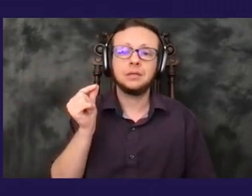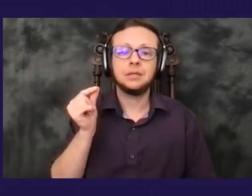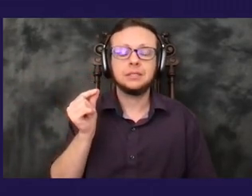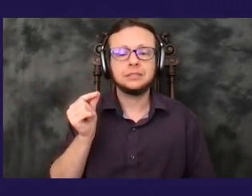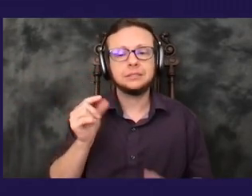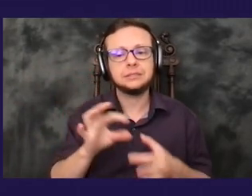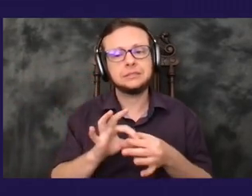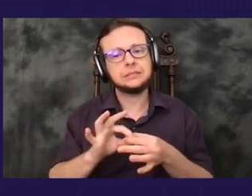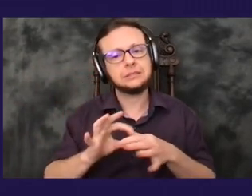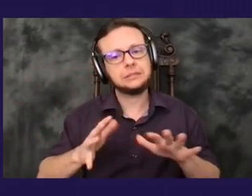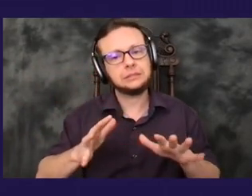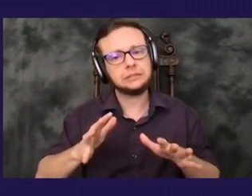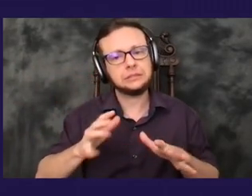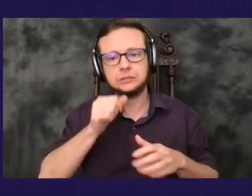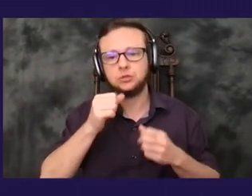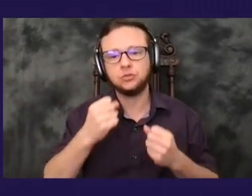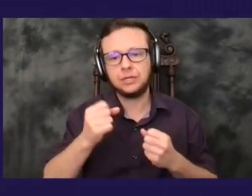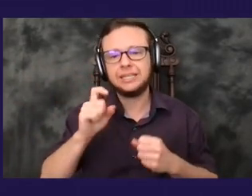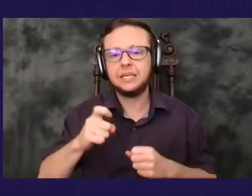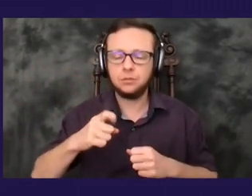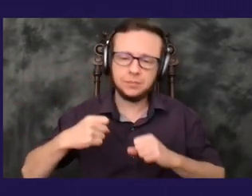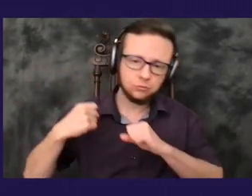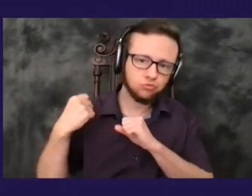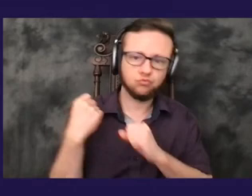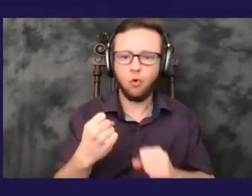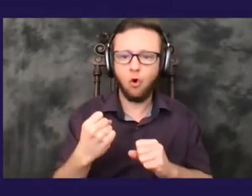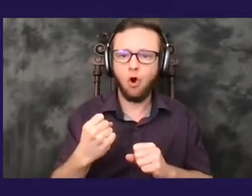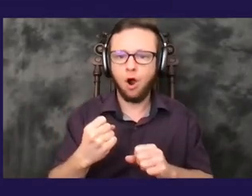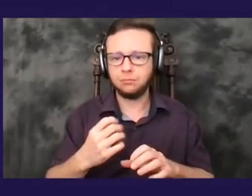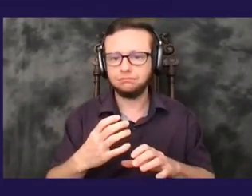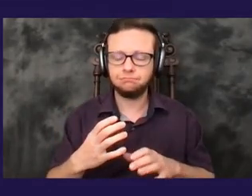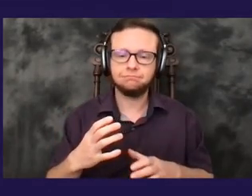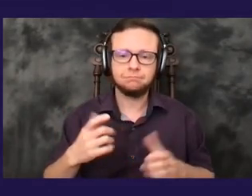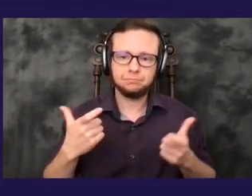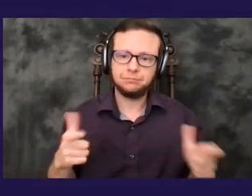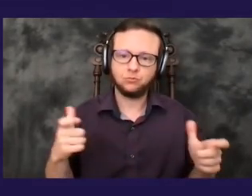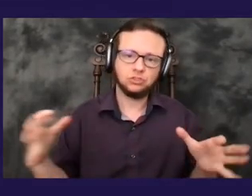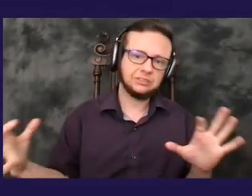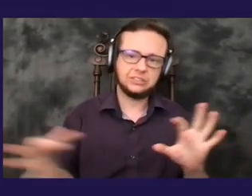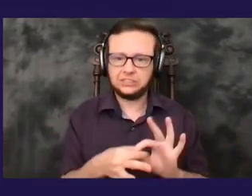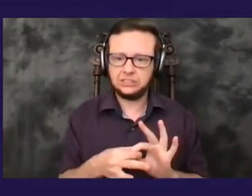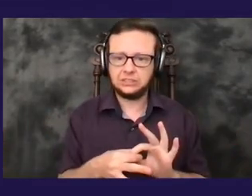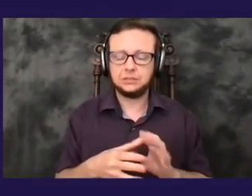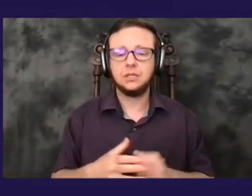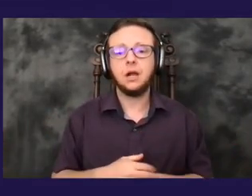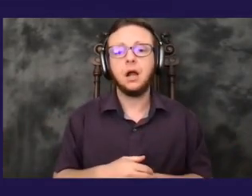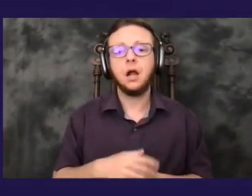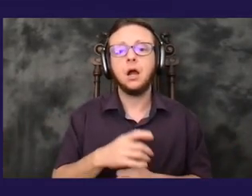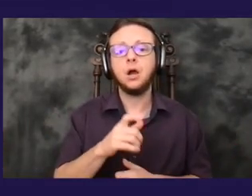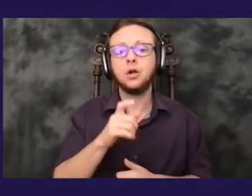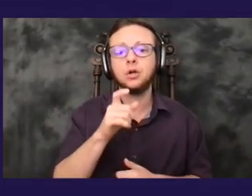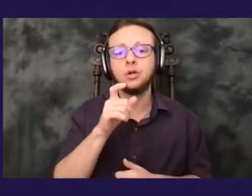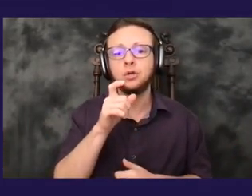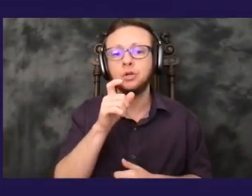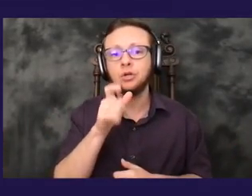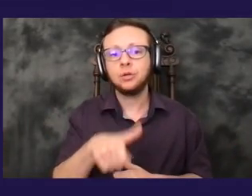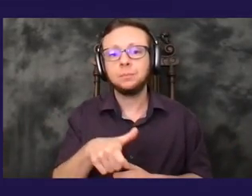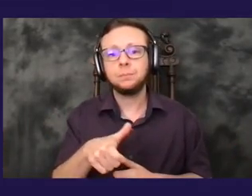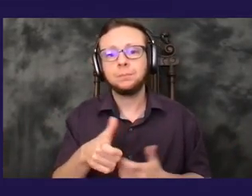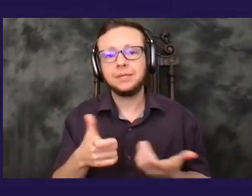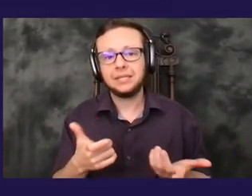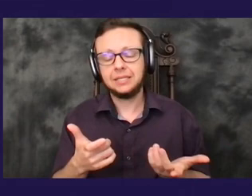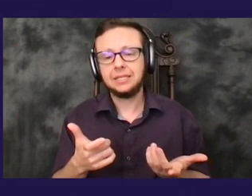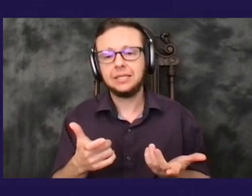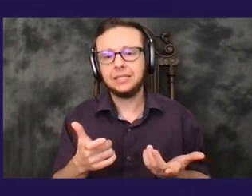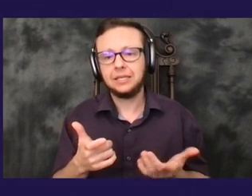and it needs to be a fire hydrant. It needs to be huge. And it shouldn't be fire hydrant aimed at the federal government.